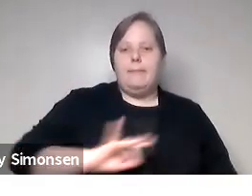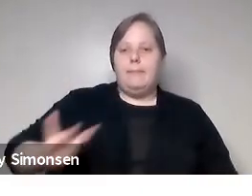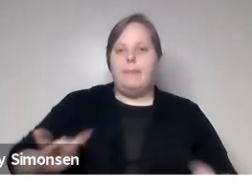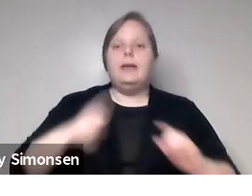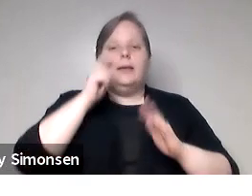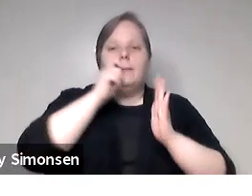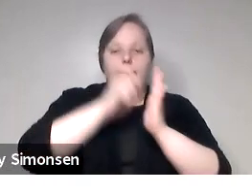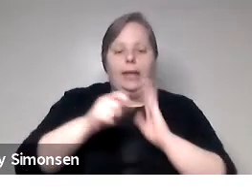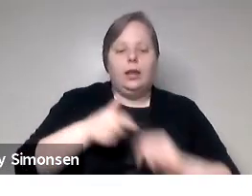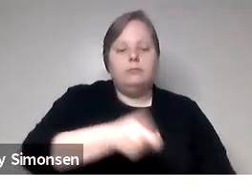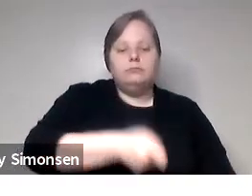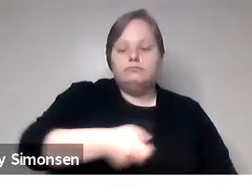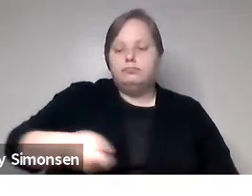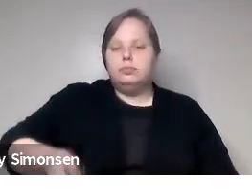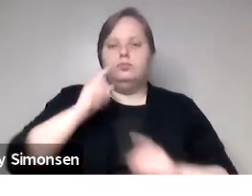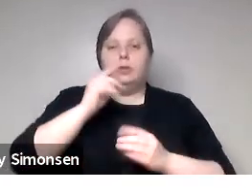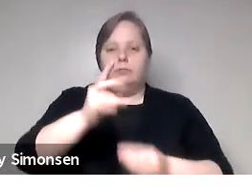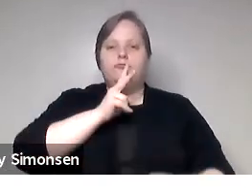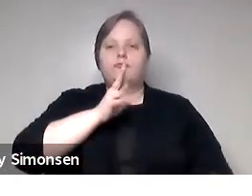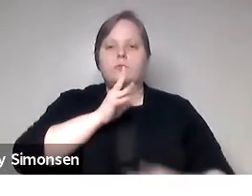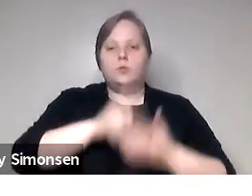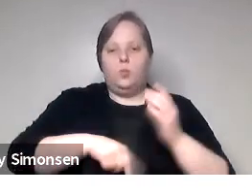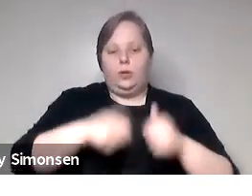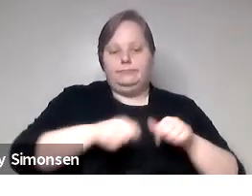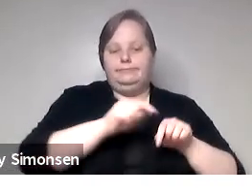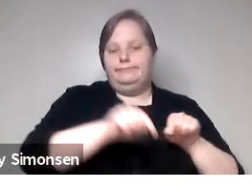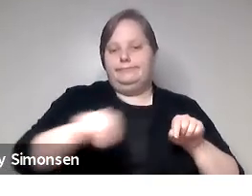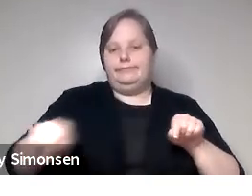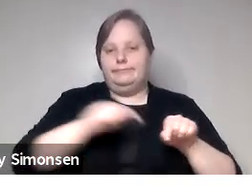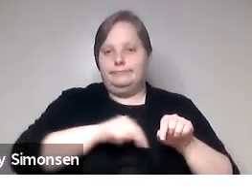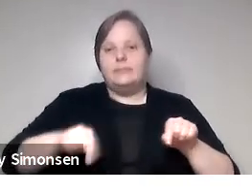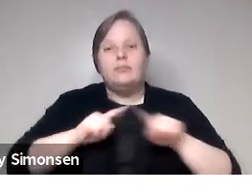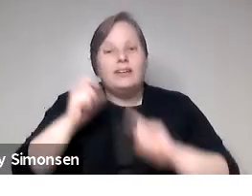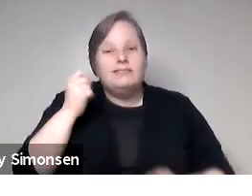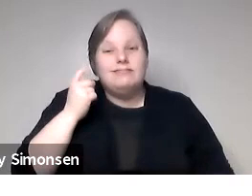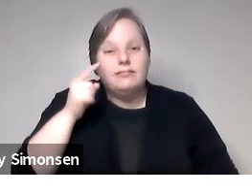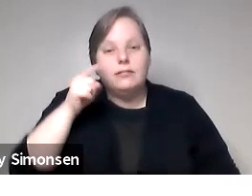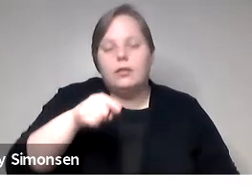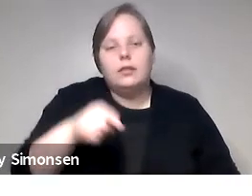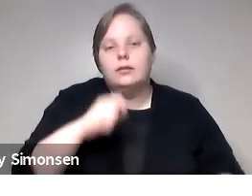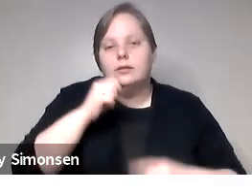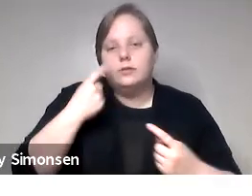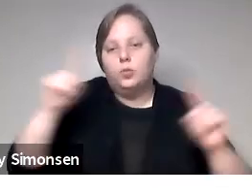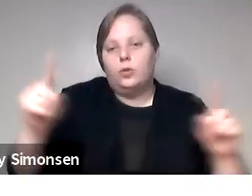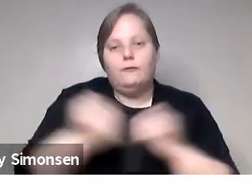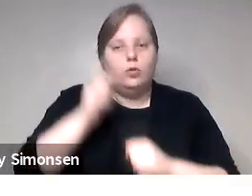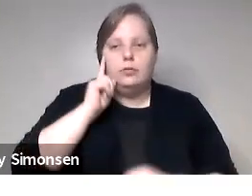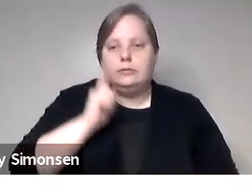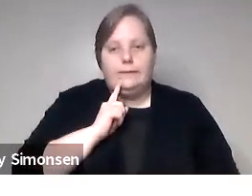me. However, this does not work for someone who has no hearing, or